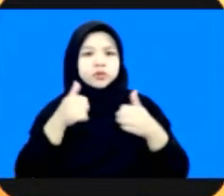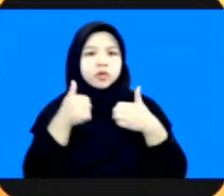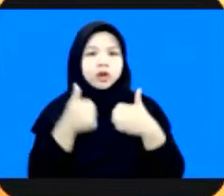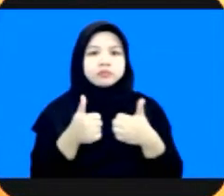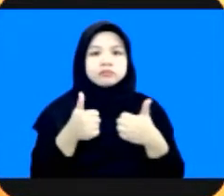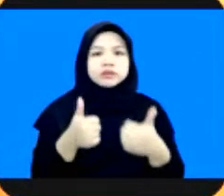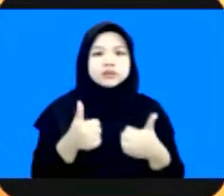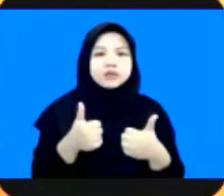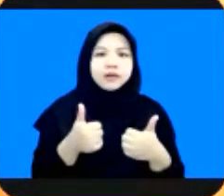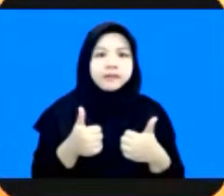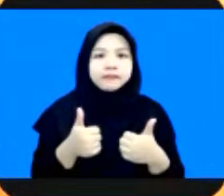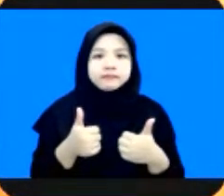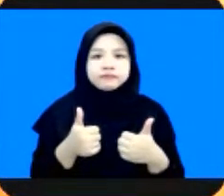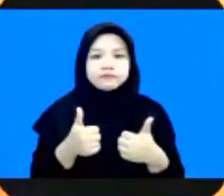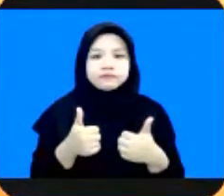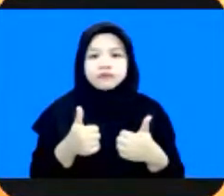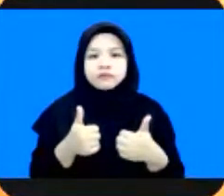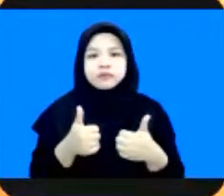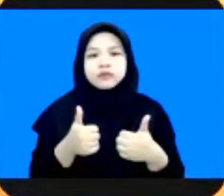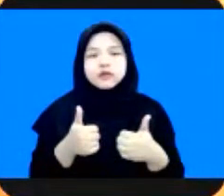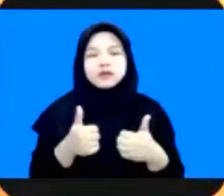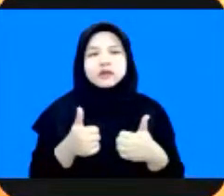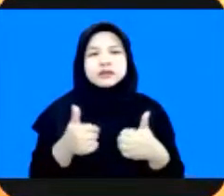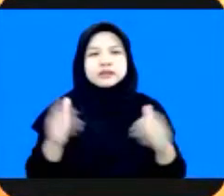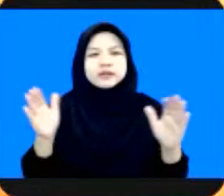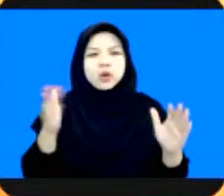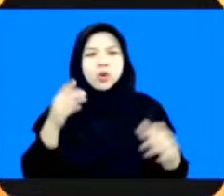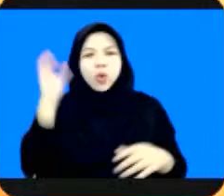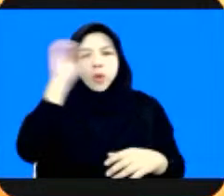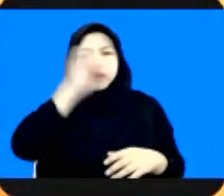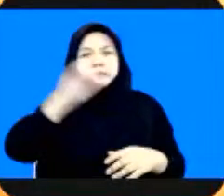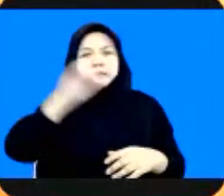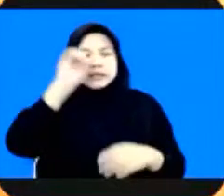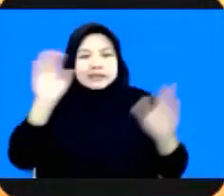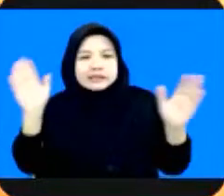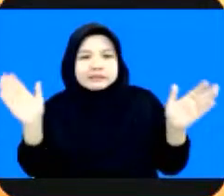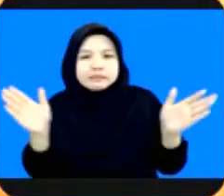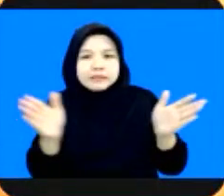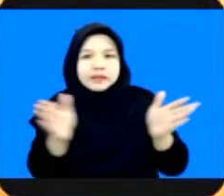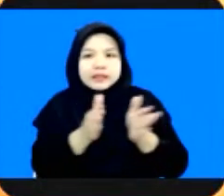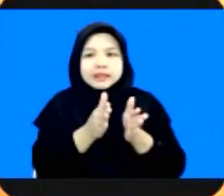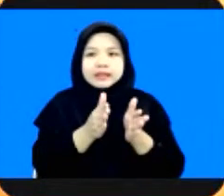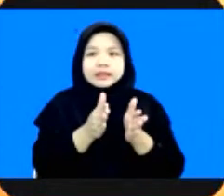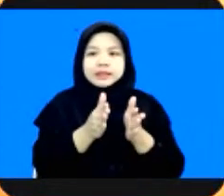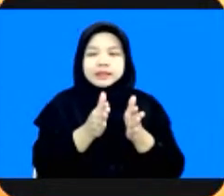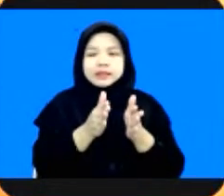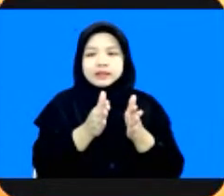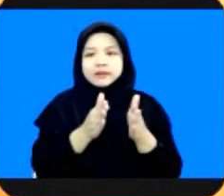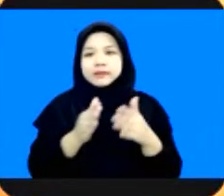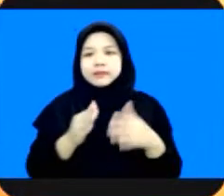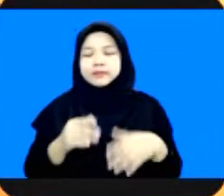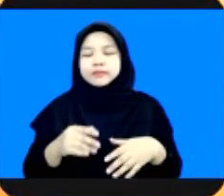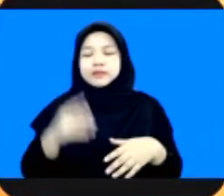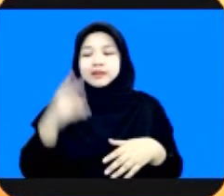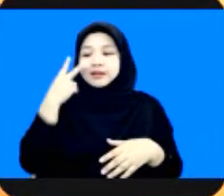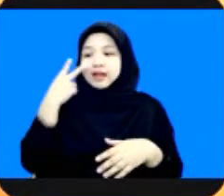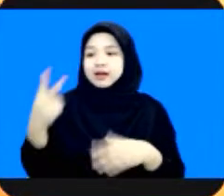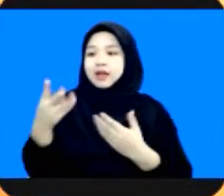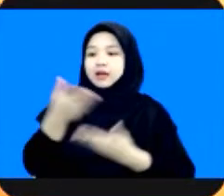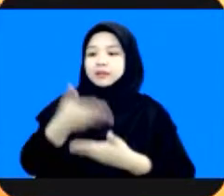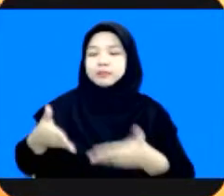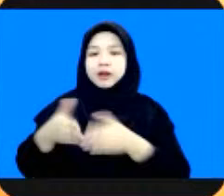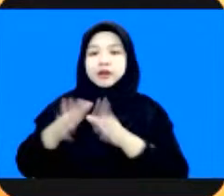opinion, because what we read, what we see in the social media is what we